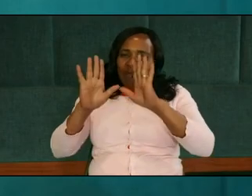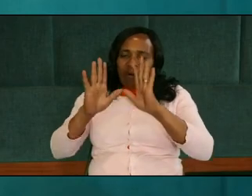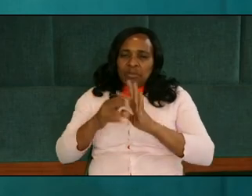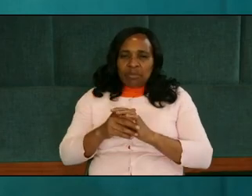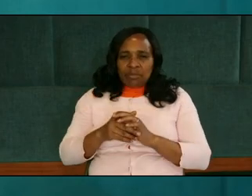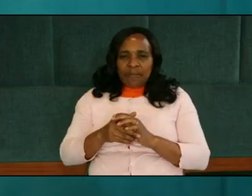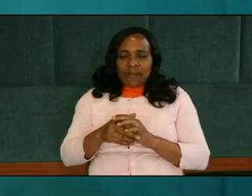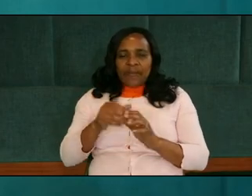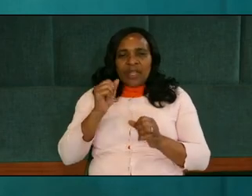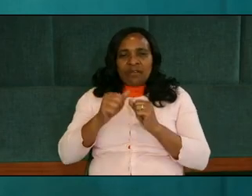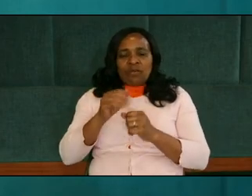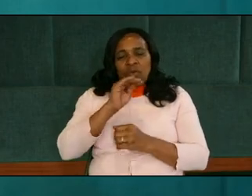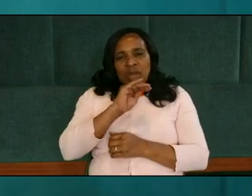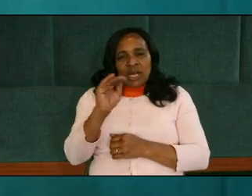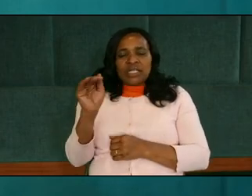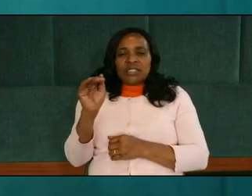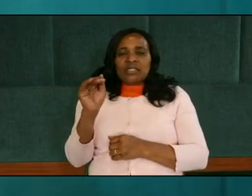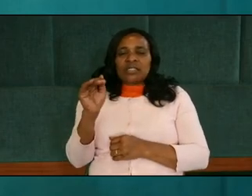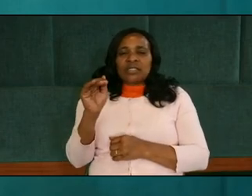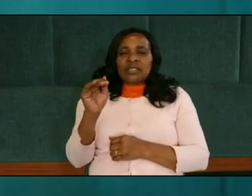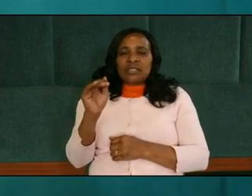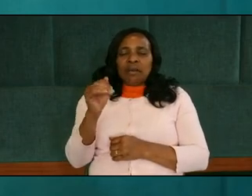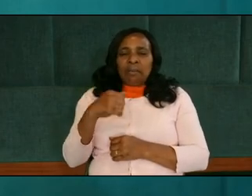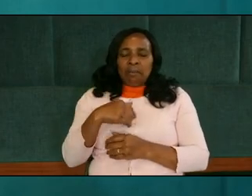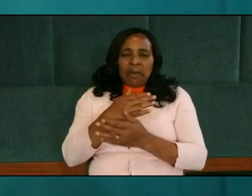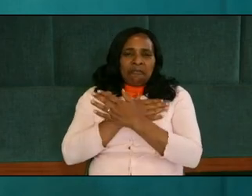If you were to ask